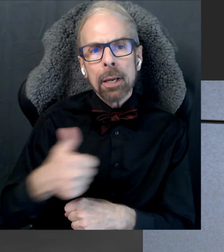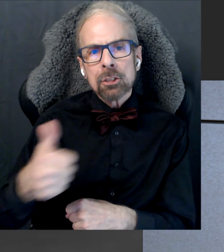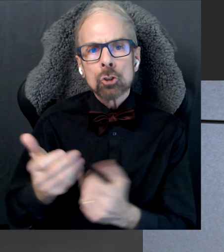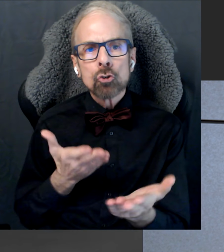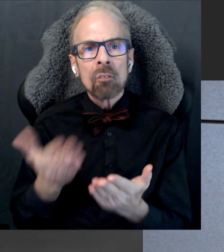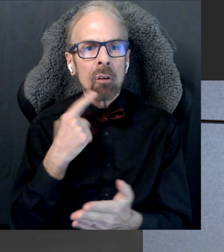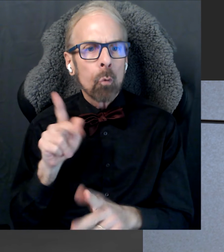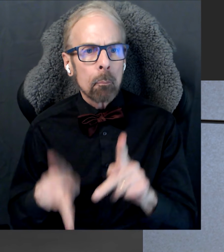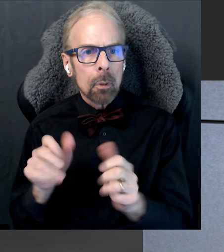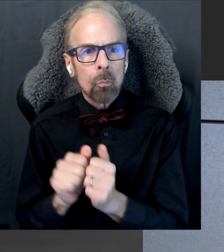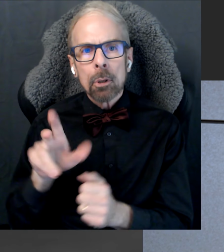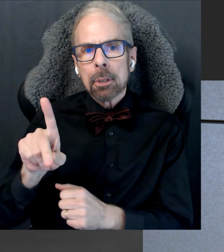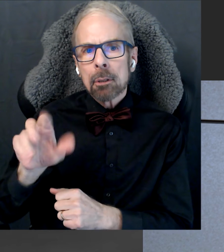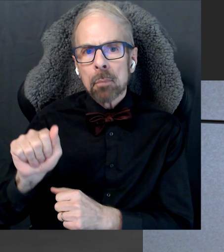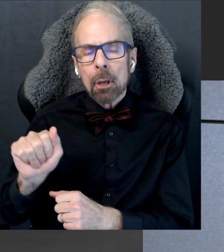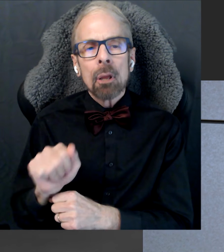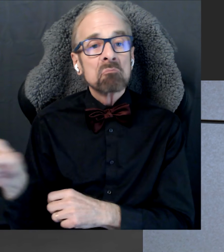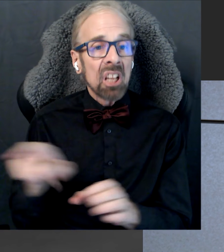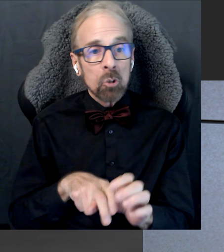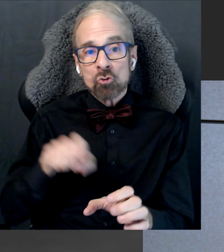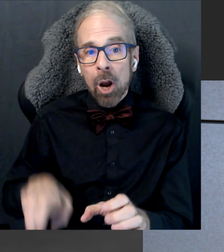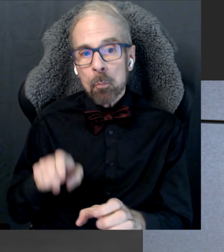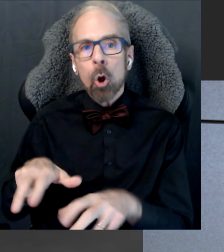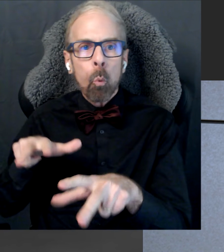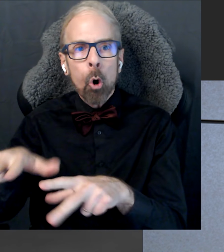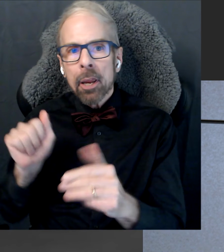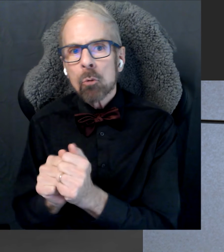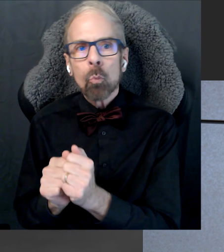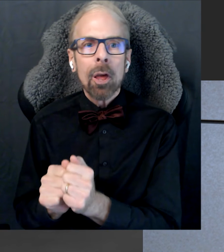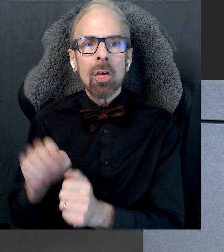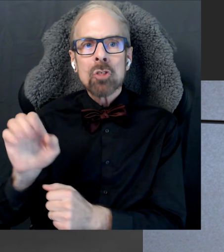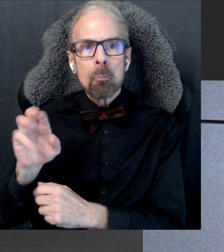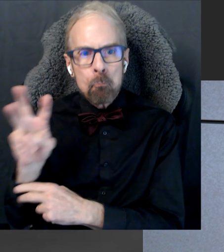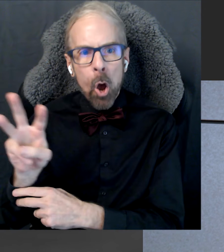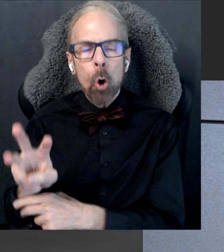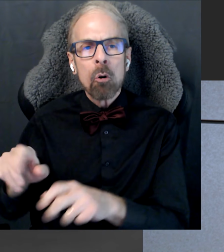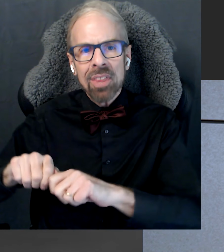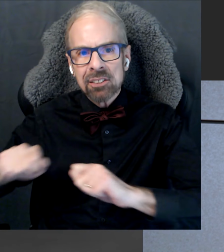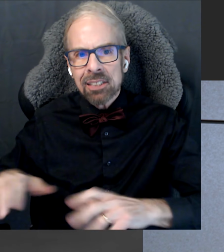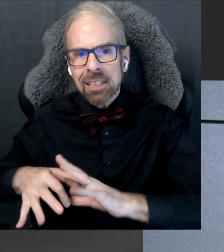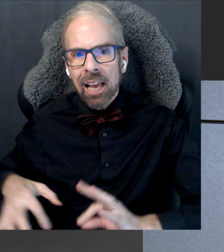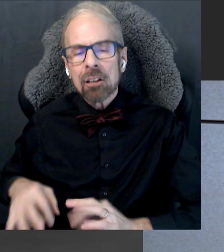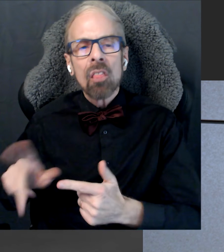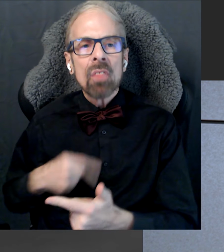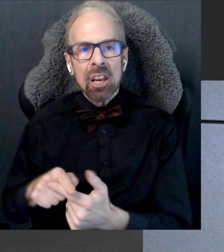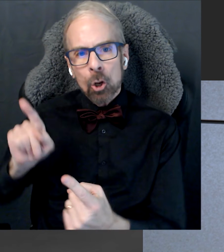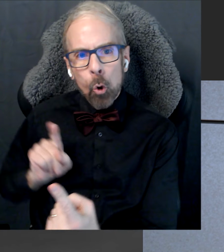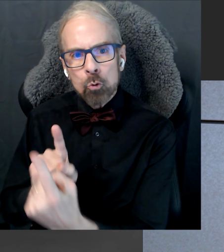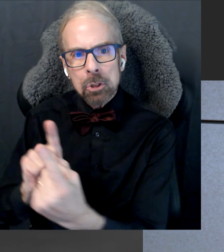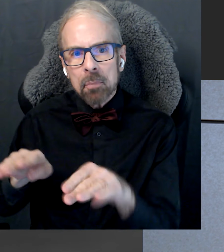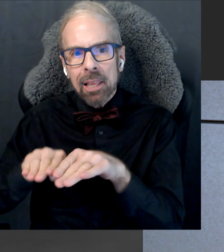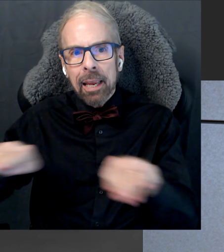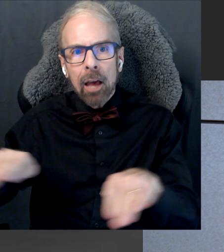transit service for people with disabilities. They'll drop him off. He walks in with his bow that is taken down. He goes up to the